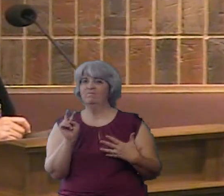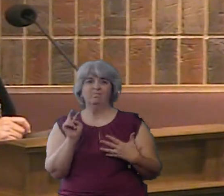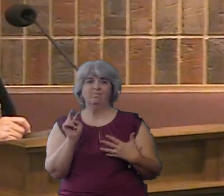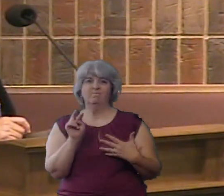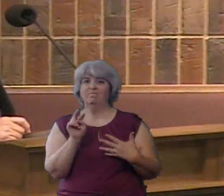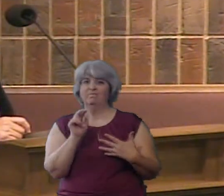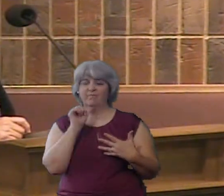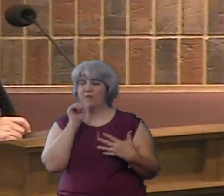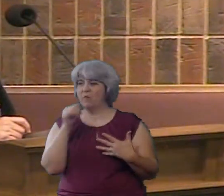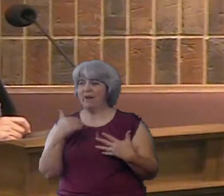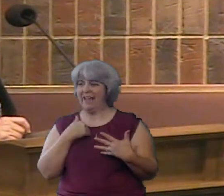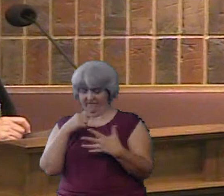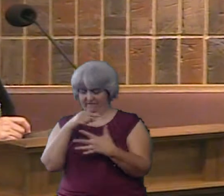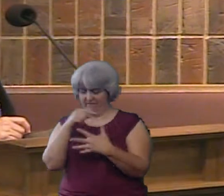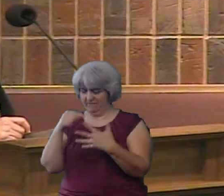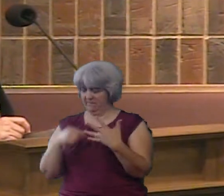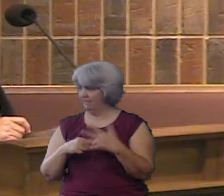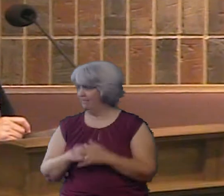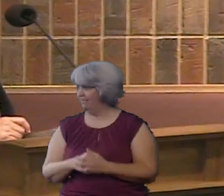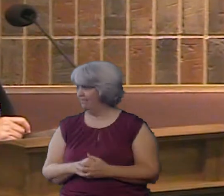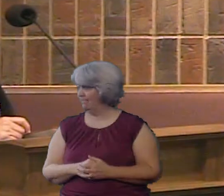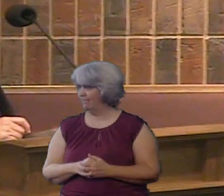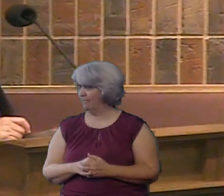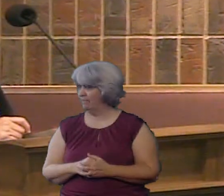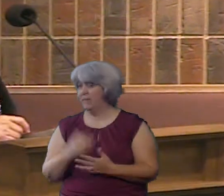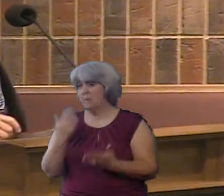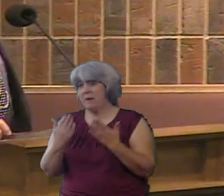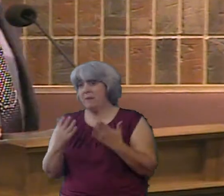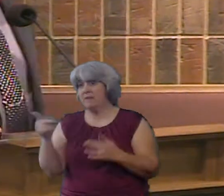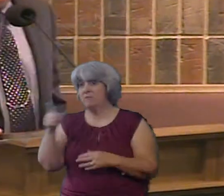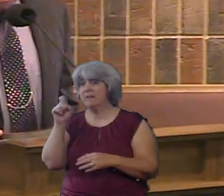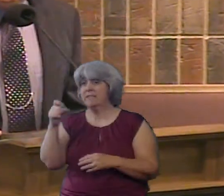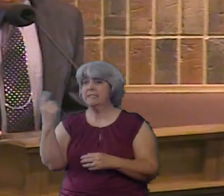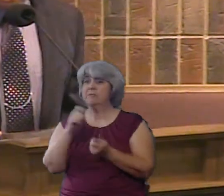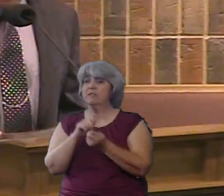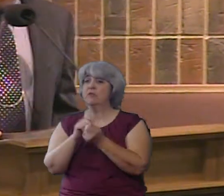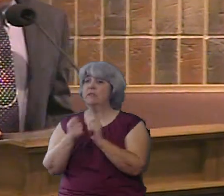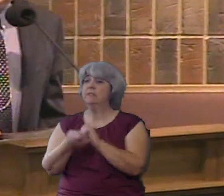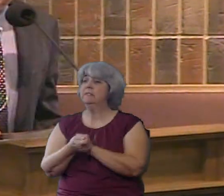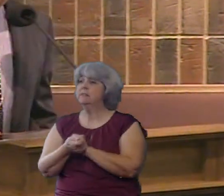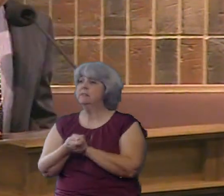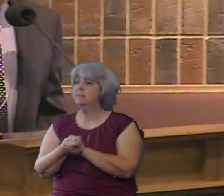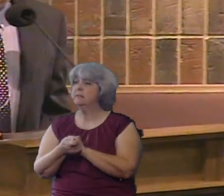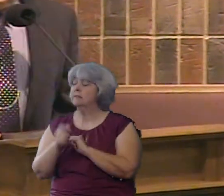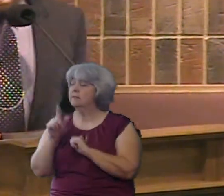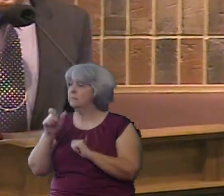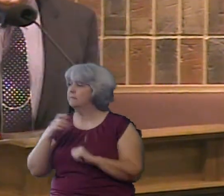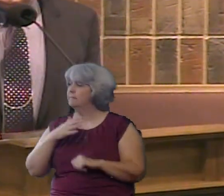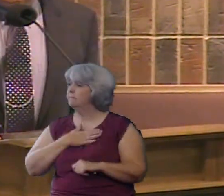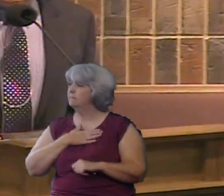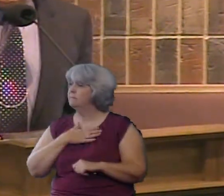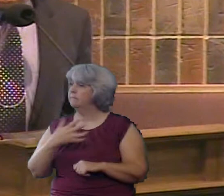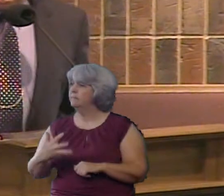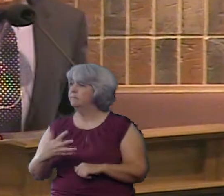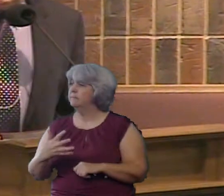It may be tonight you need to make a change in your life. It may be that publicly you need to